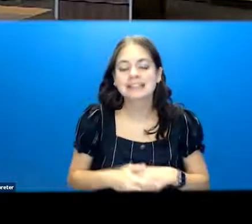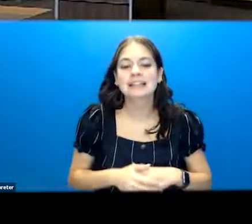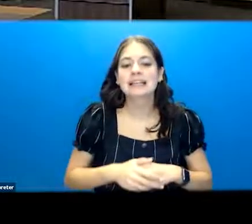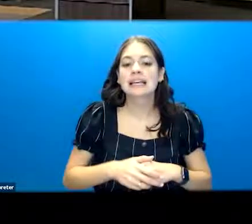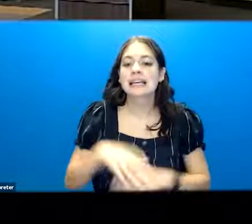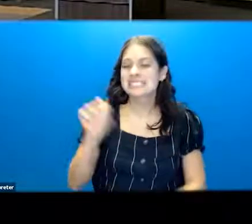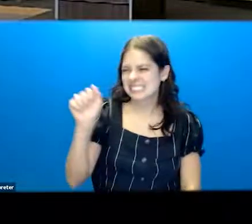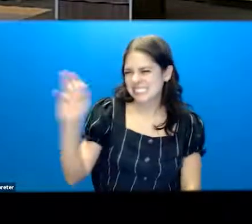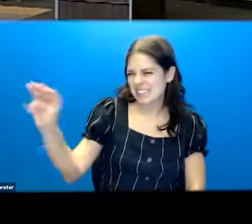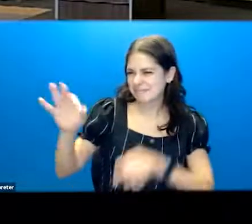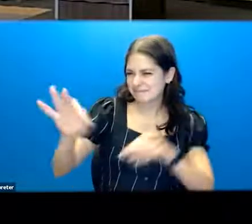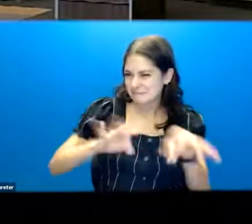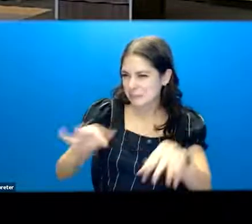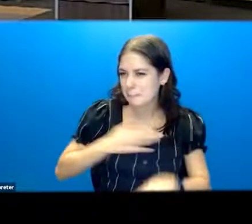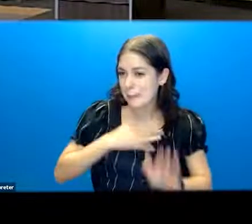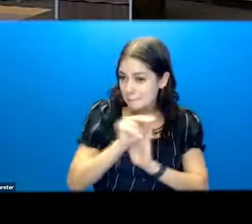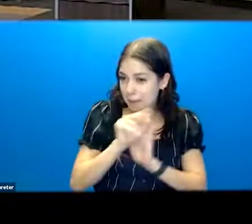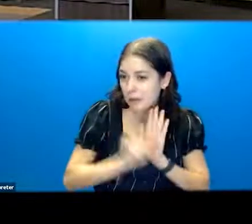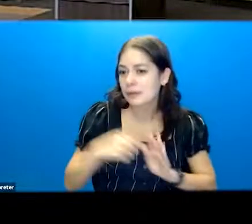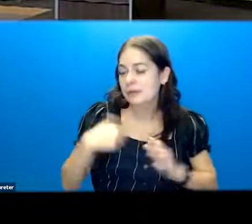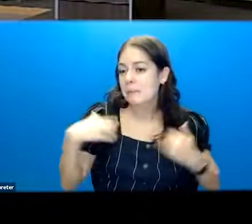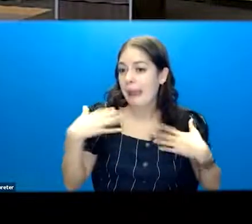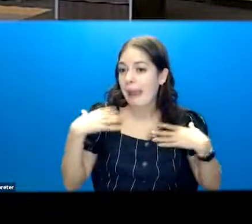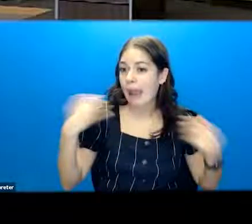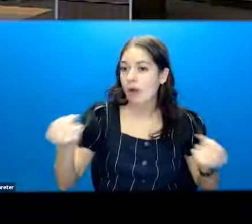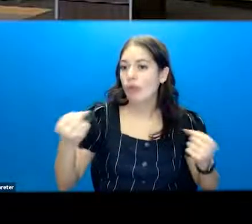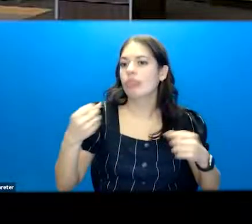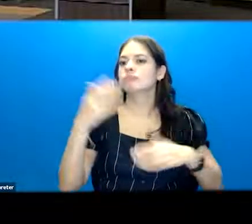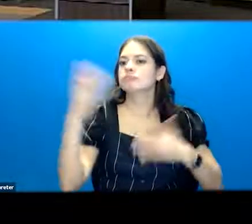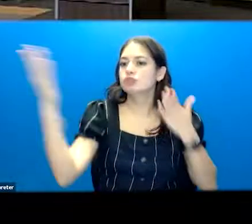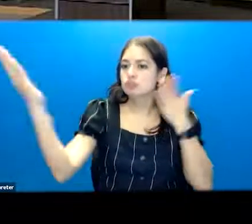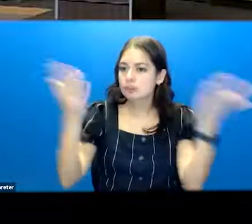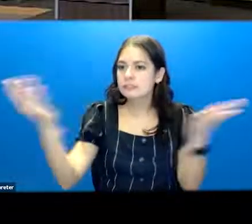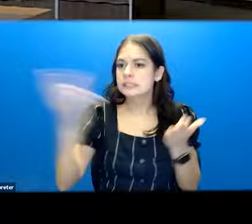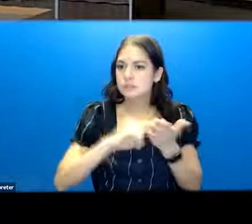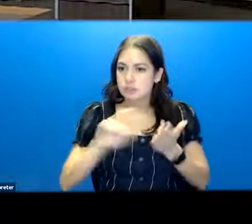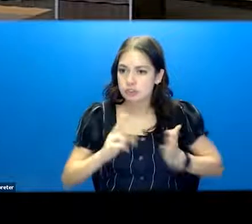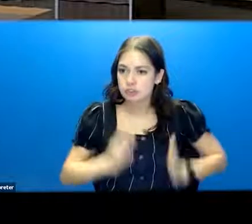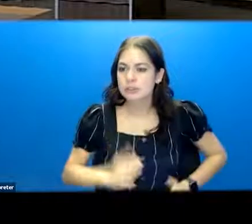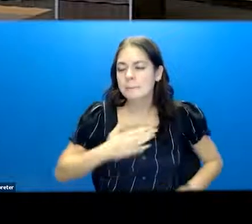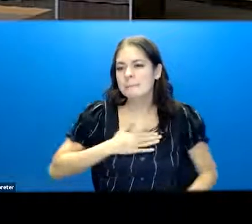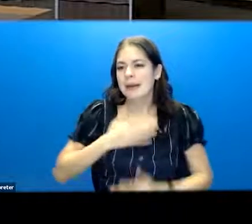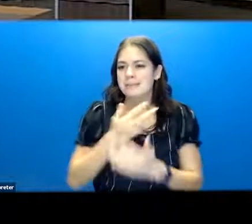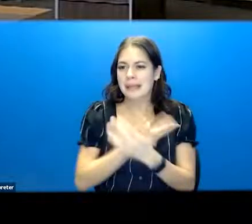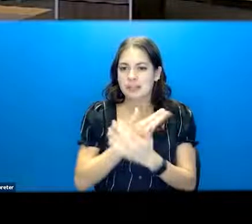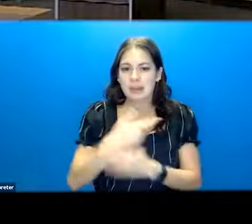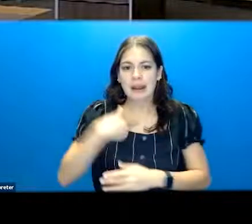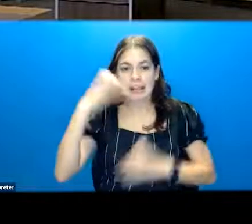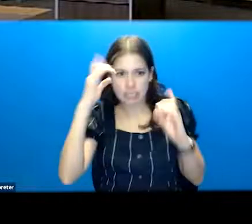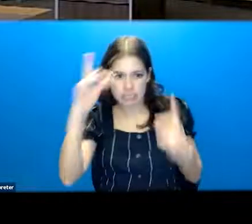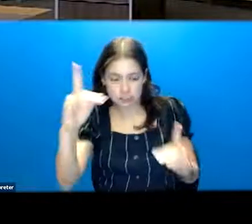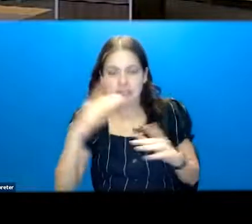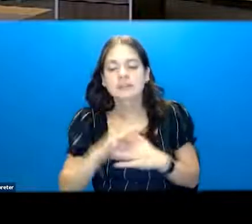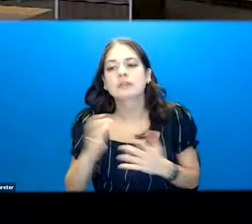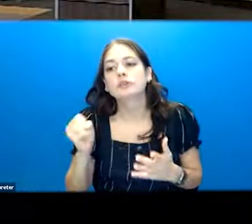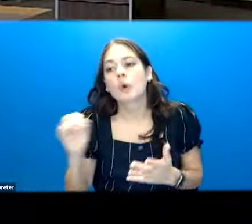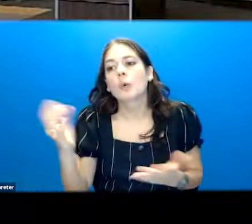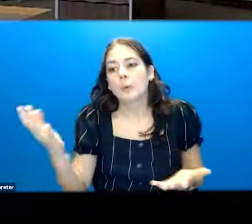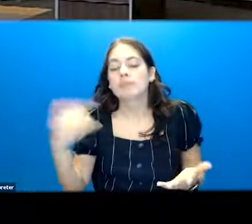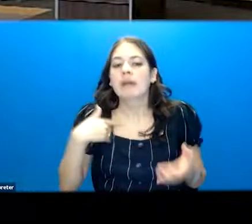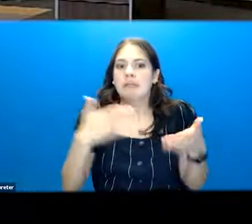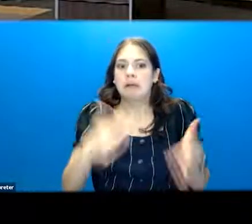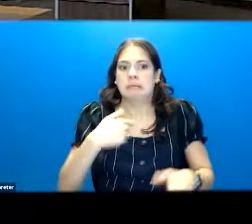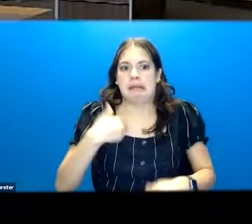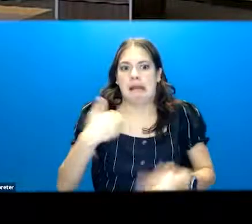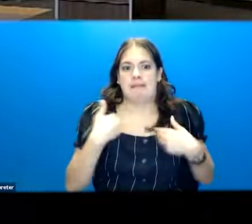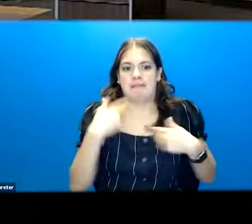Sam kind of went over my background. I'm a health services researcher, and my PhD is in health promotion and education. And so that allows me to